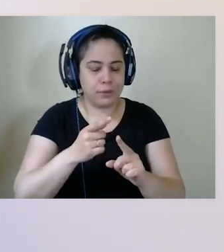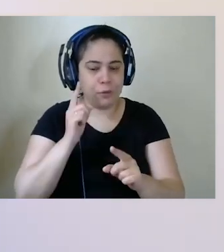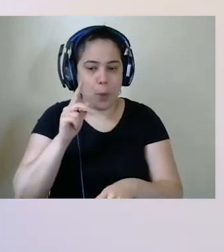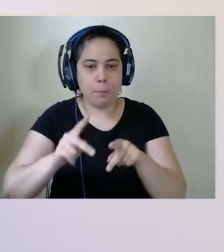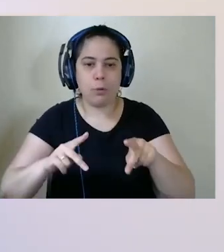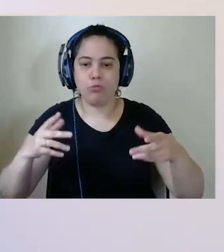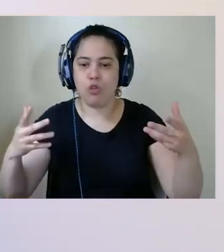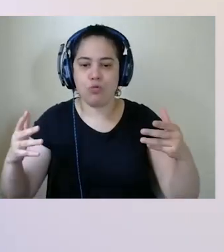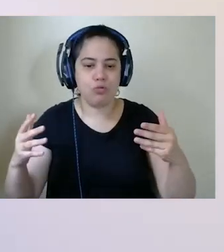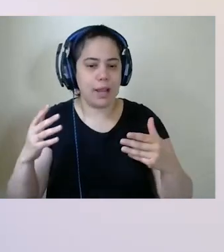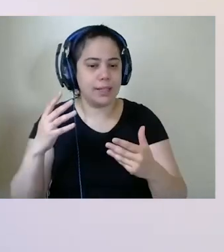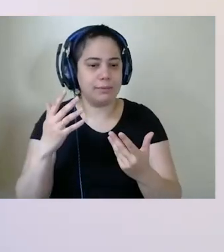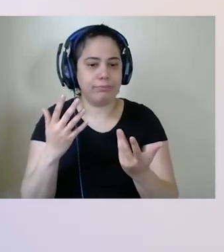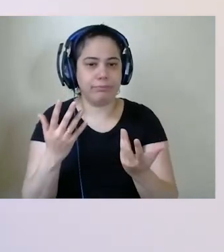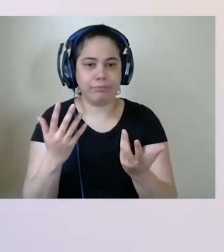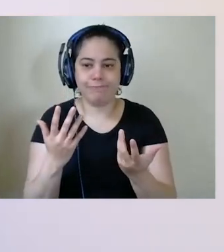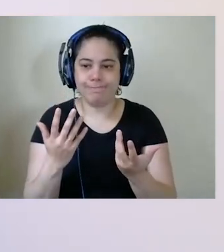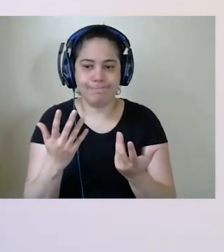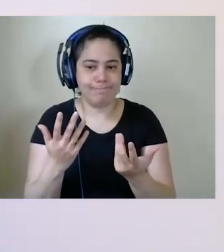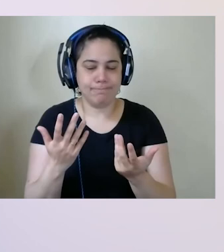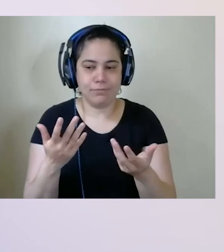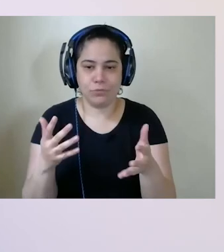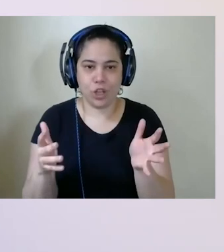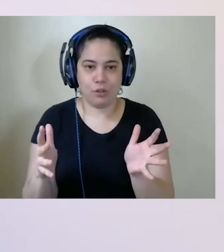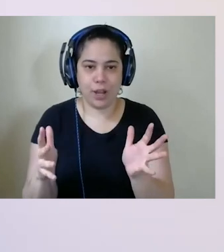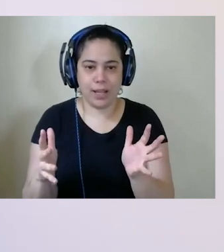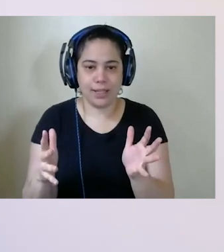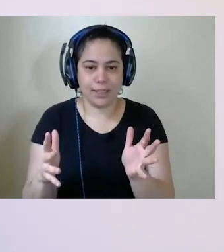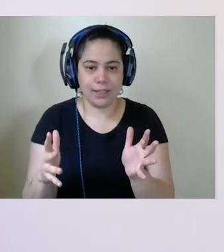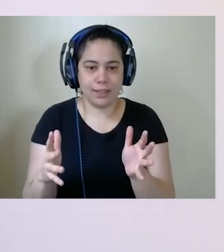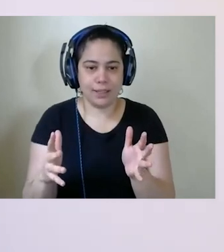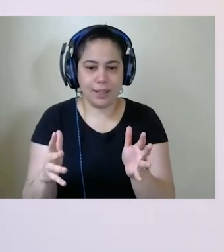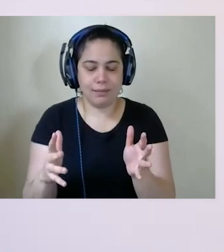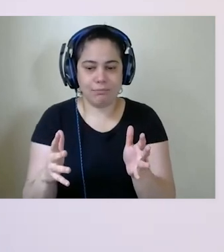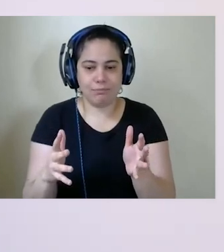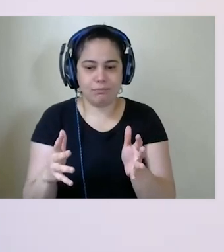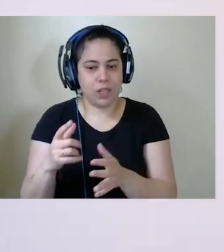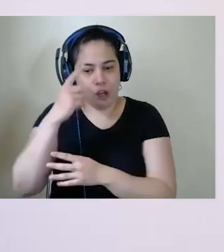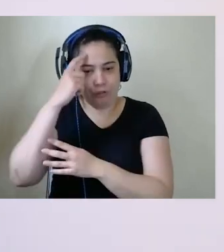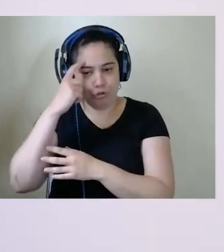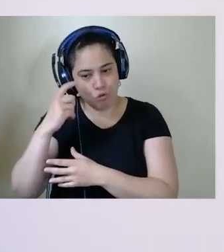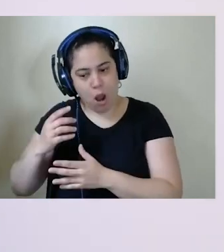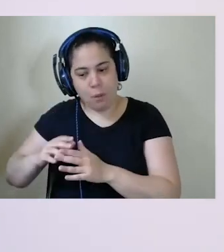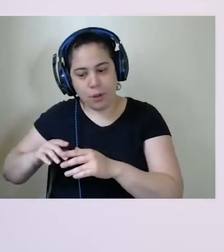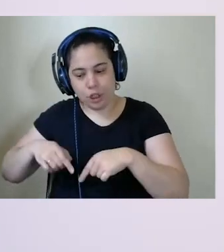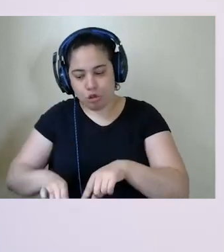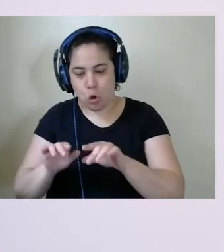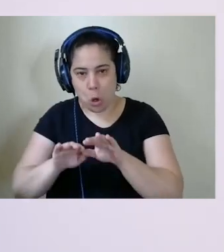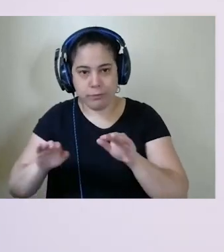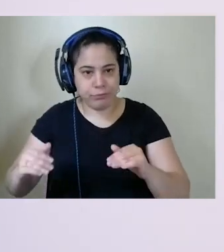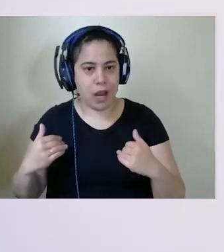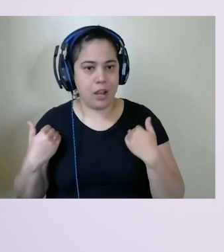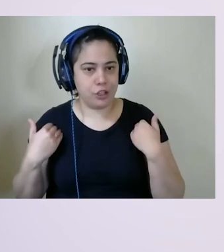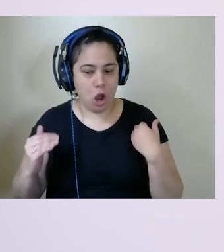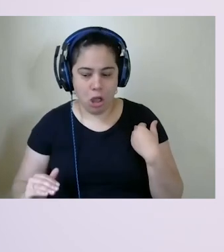already are you know, coming to life with a history of trauma, and even for those who